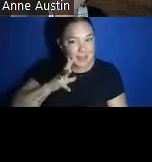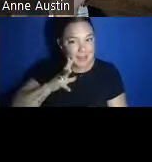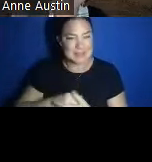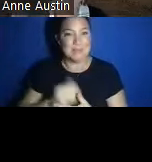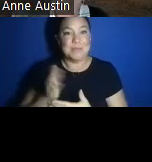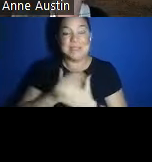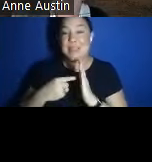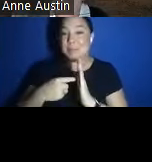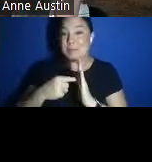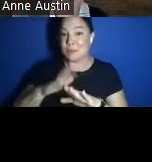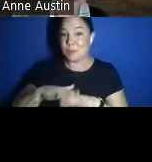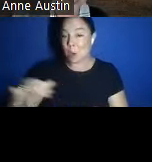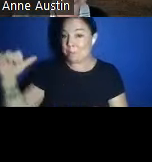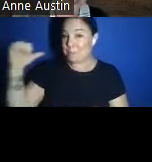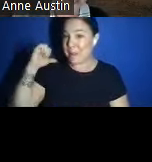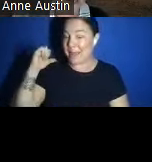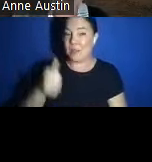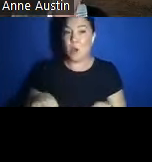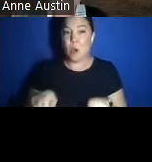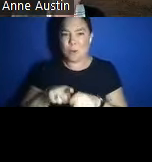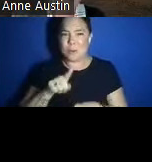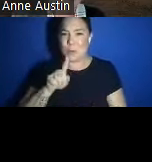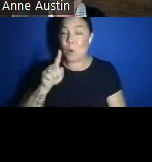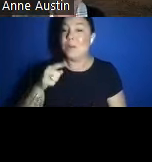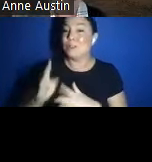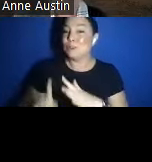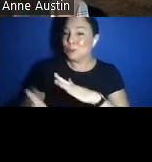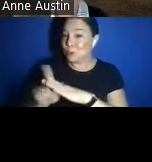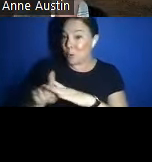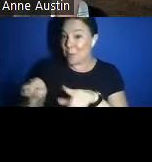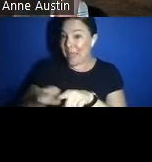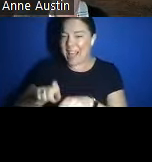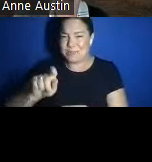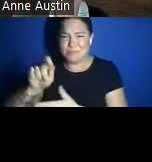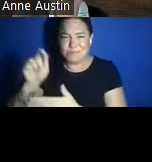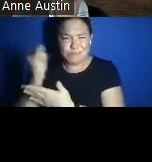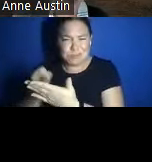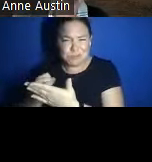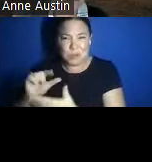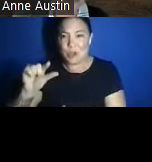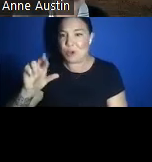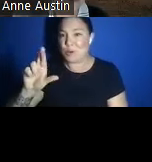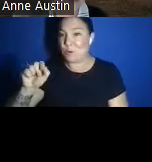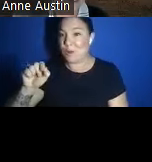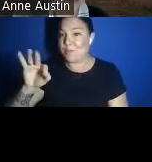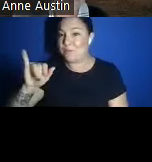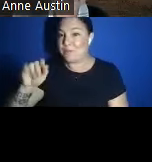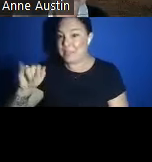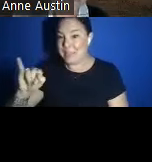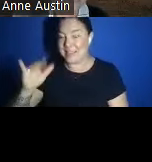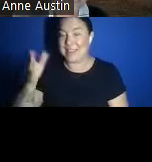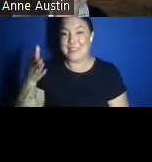back also appear as graffiti on the floor of the temple for Hathor at Deir